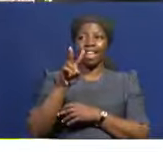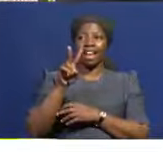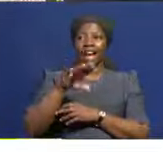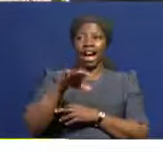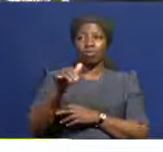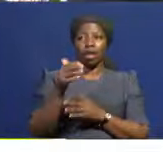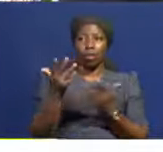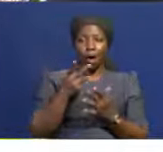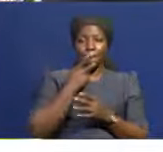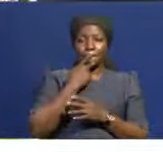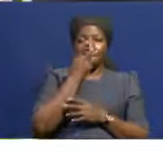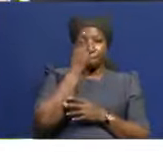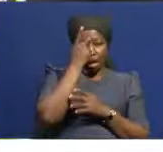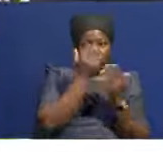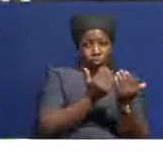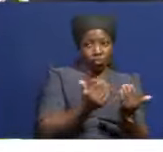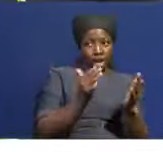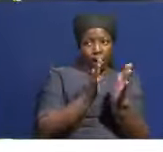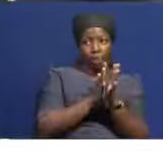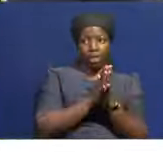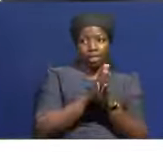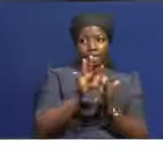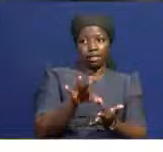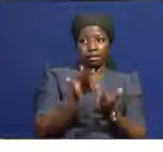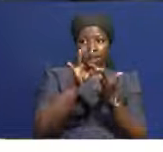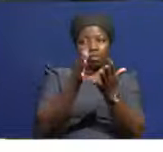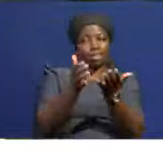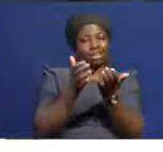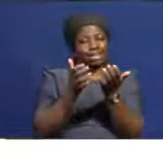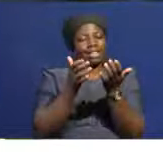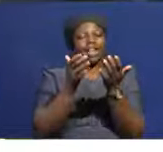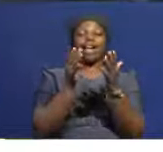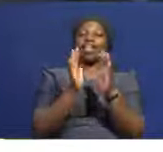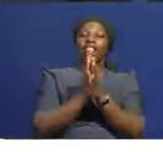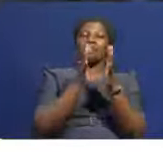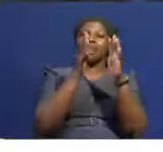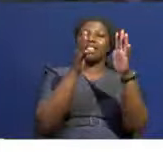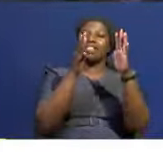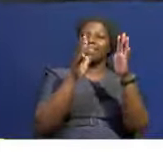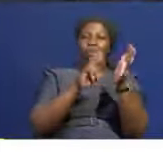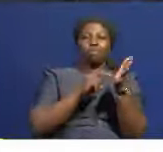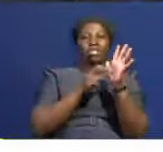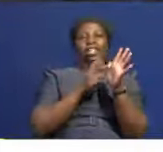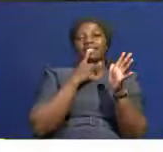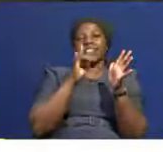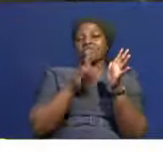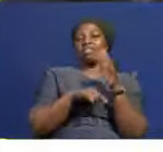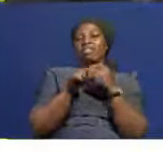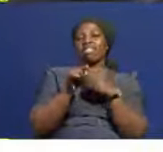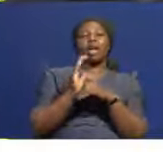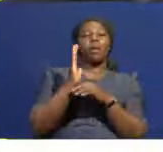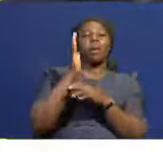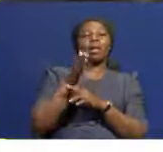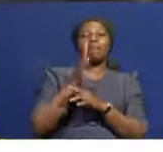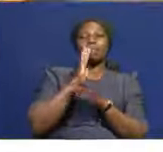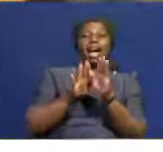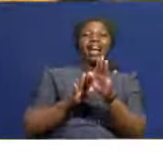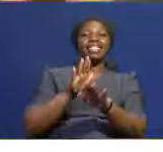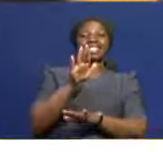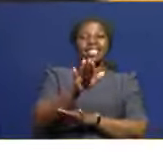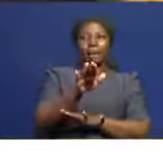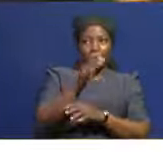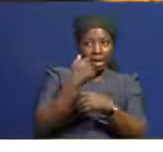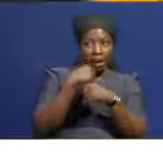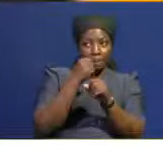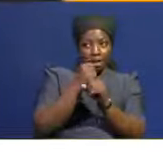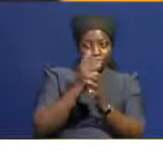of children with special needs welcomed the project, stating that it will be the stepping stone in